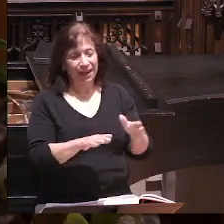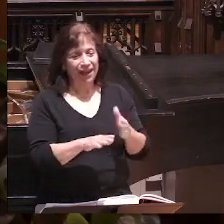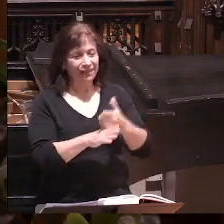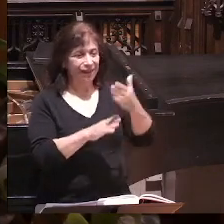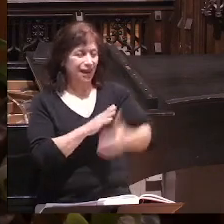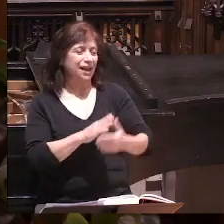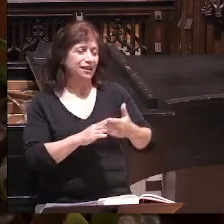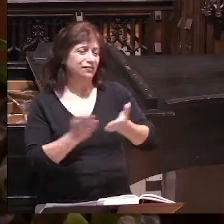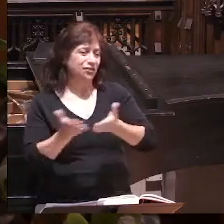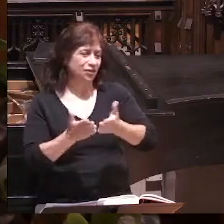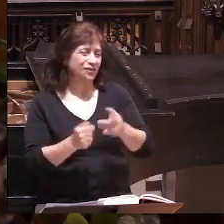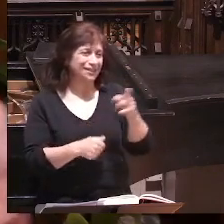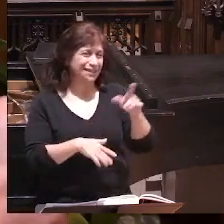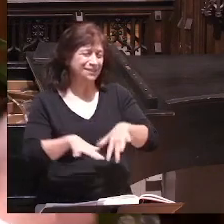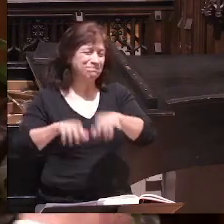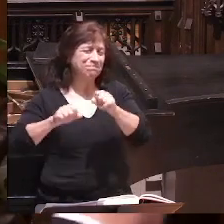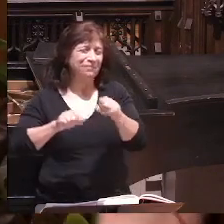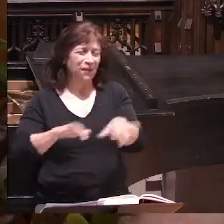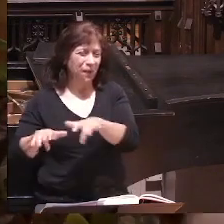today.